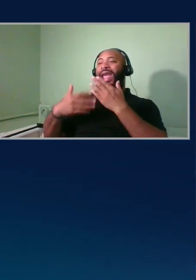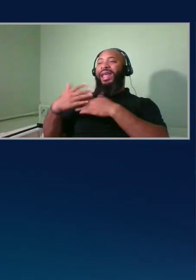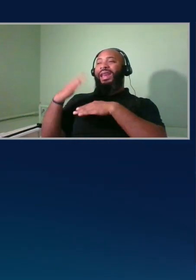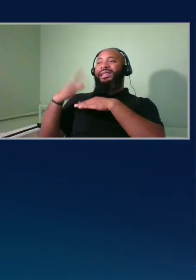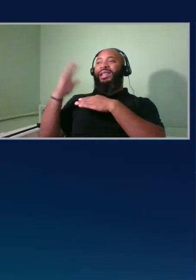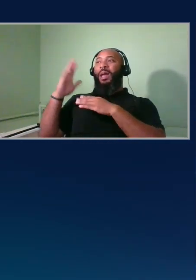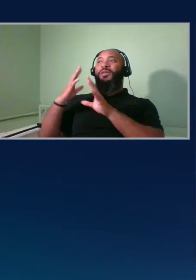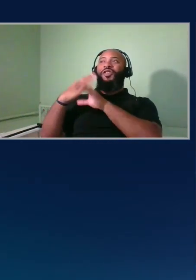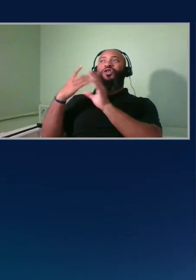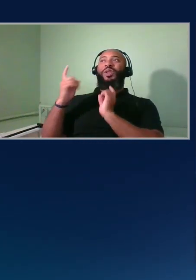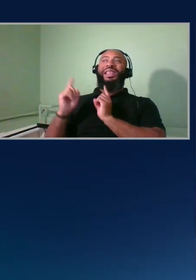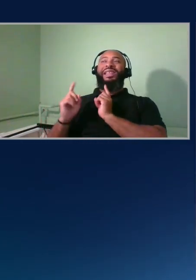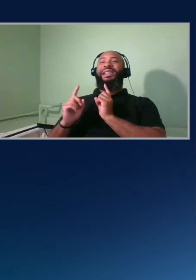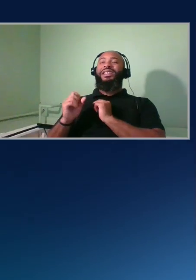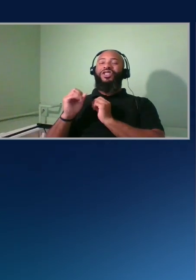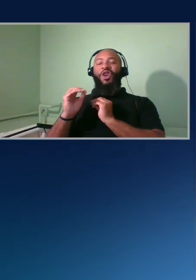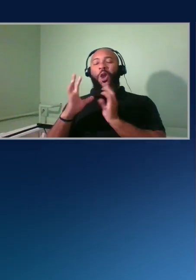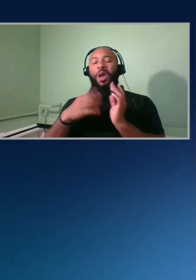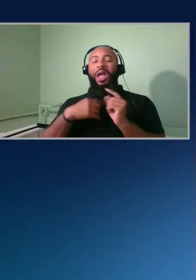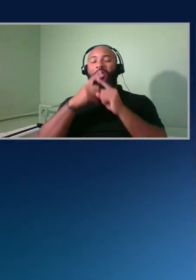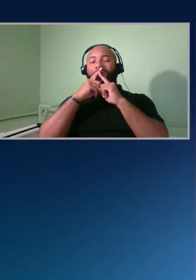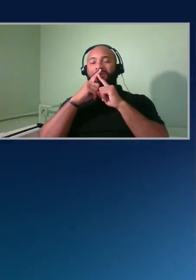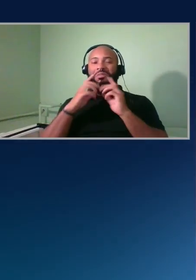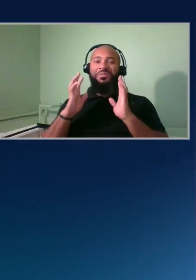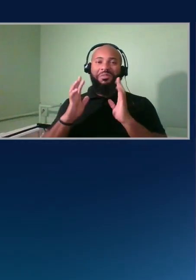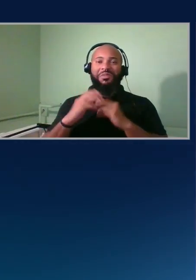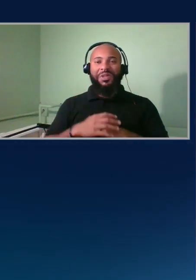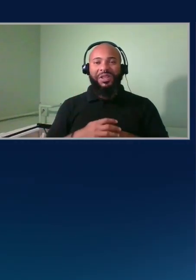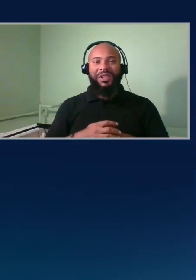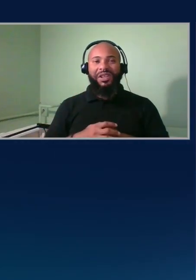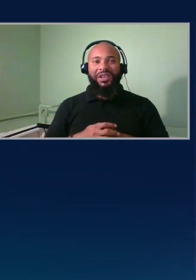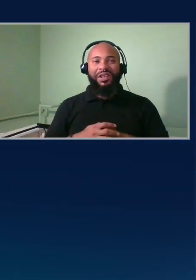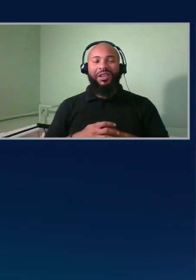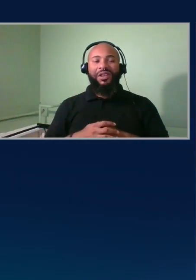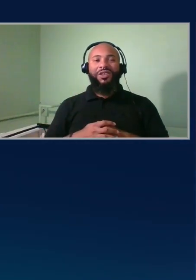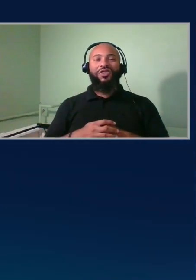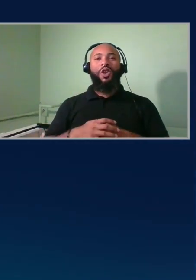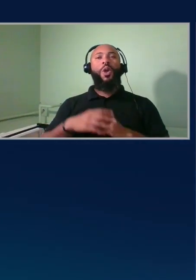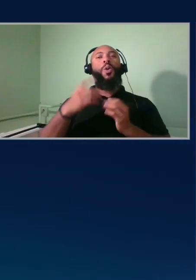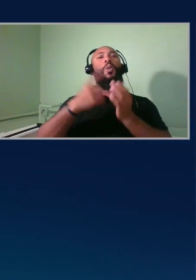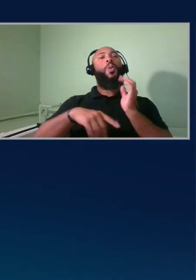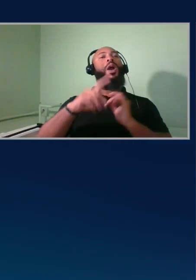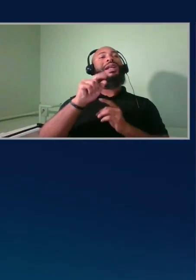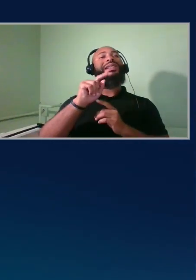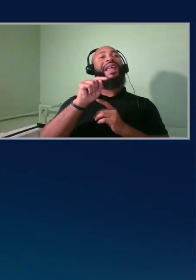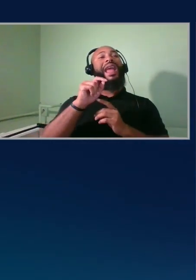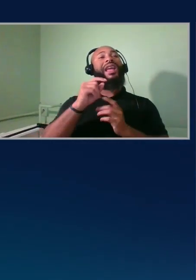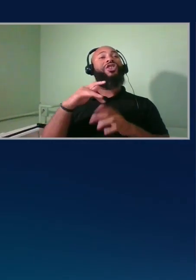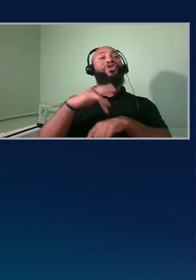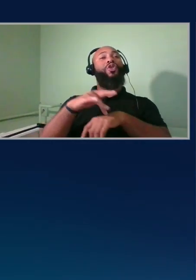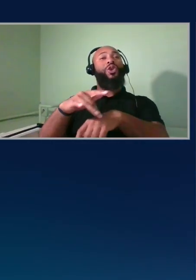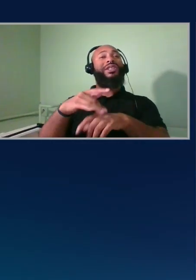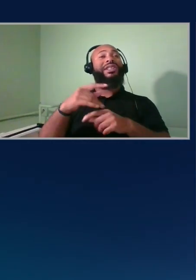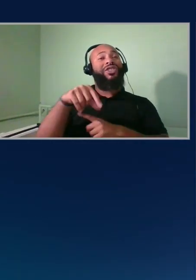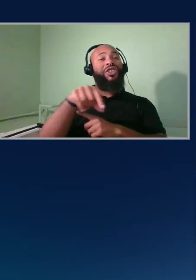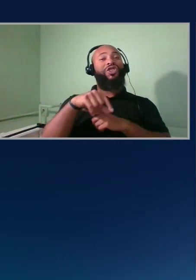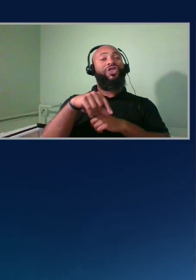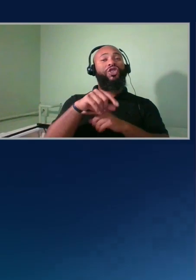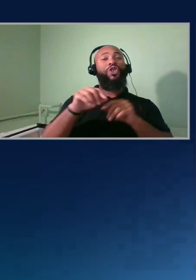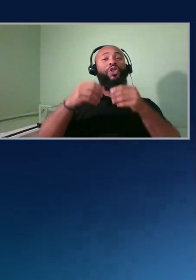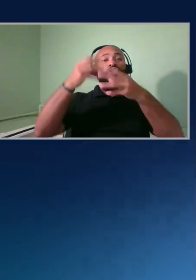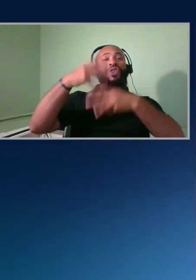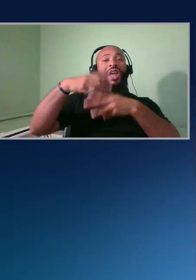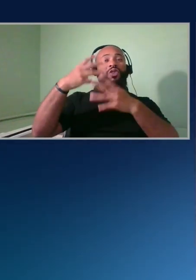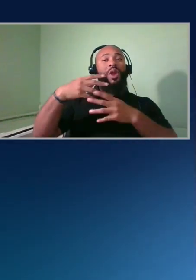Sure. And I see. So, what data sources does Q data integration generate Q code for? We covered that one. We answered